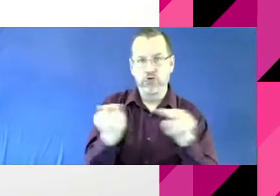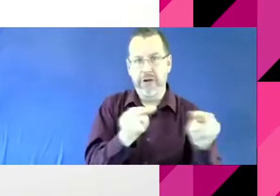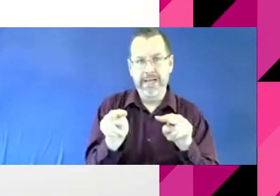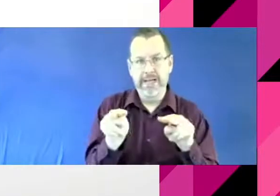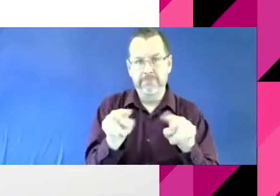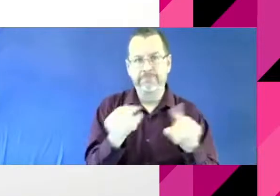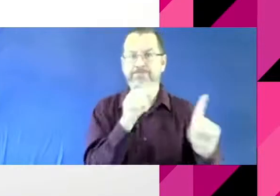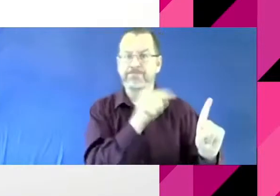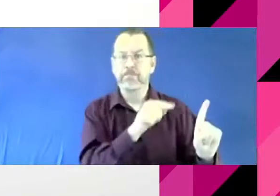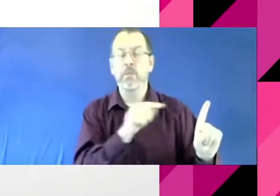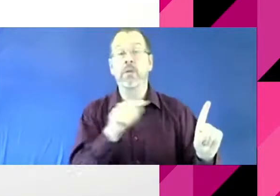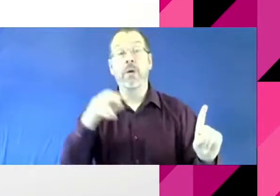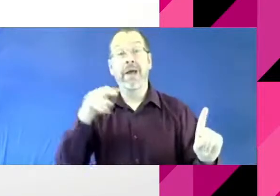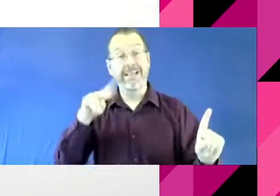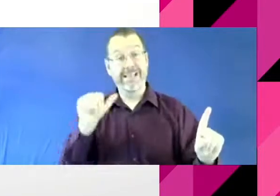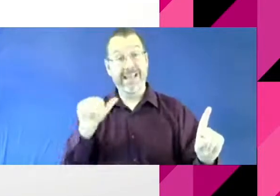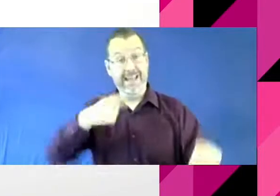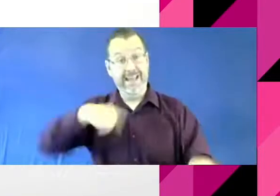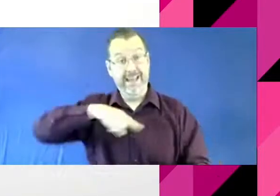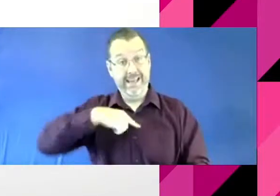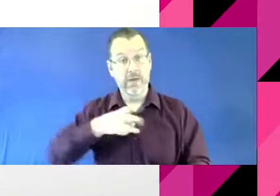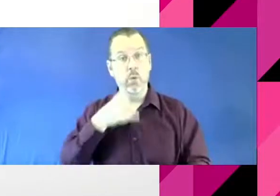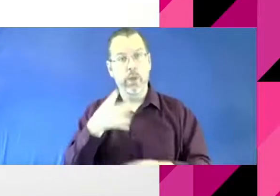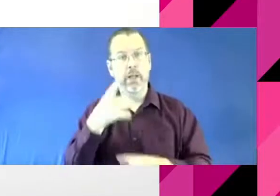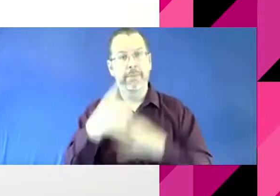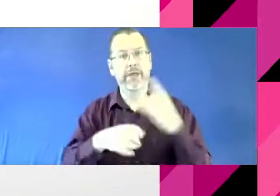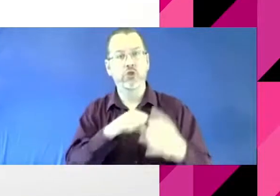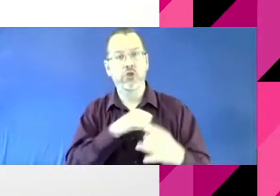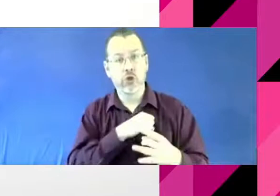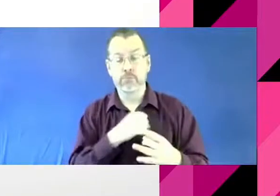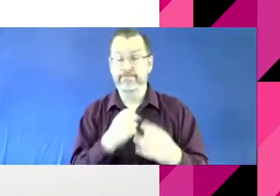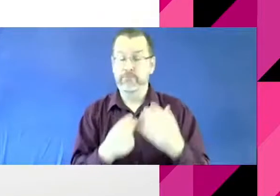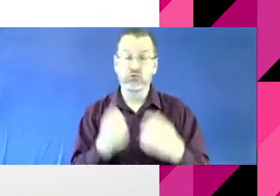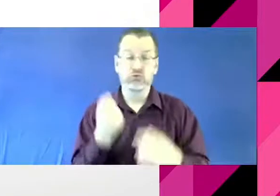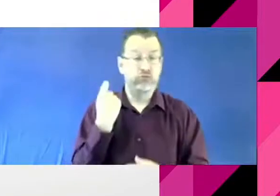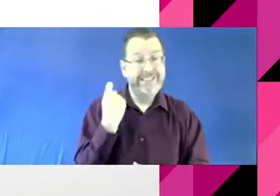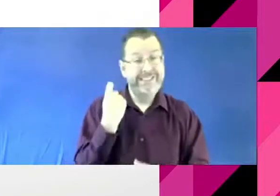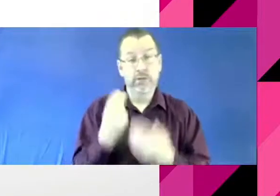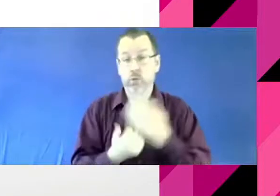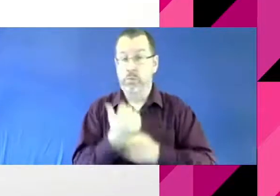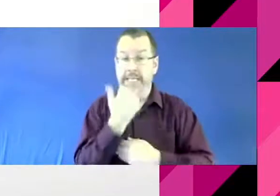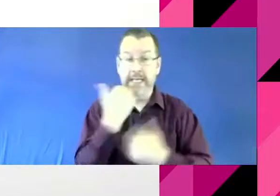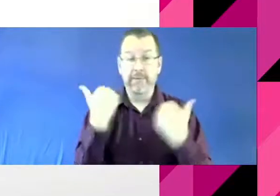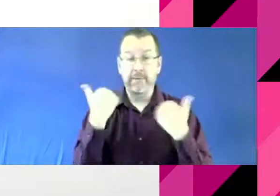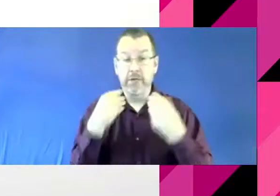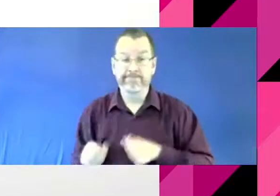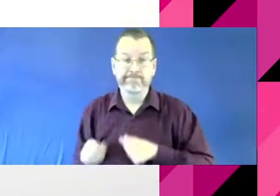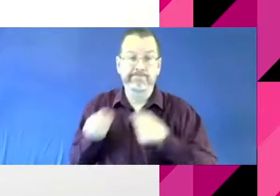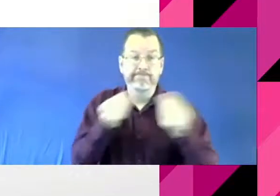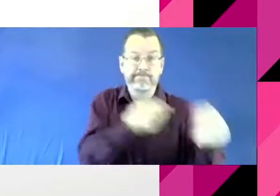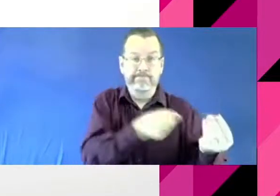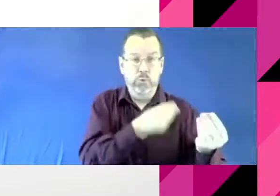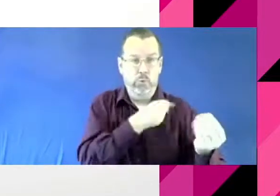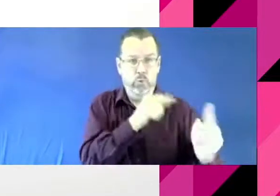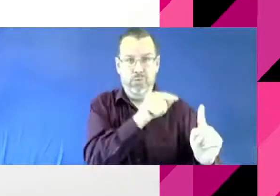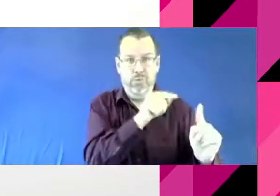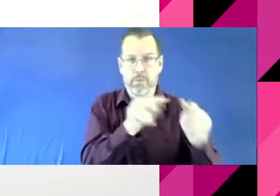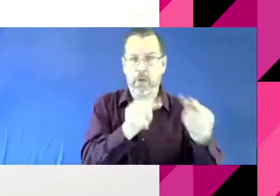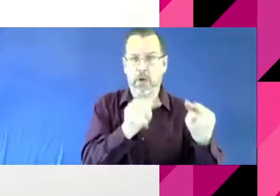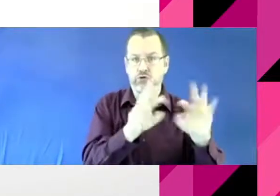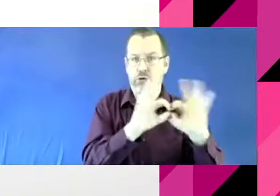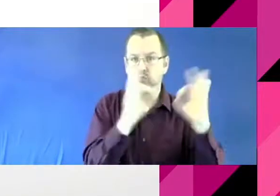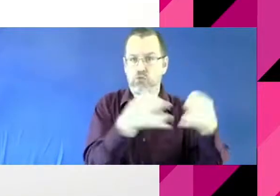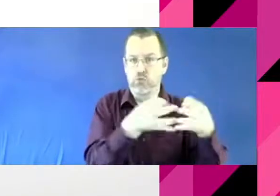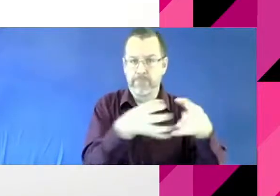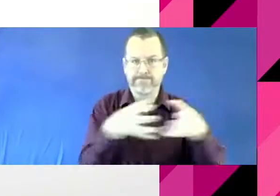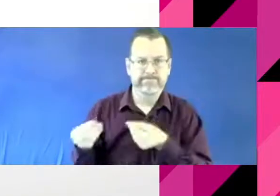be ensuring that the most up-to-date and relevant information is available to the monitoring group to inform an essential and